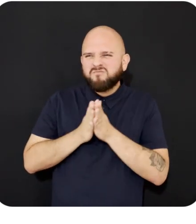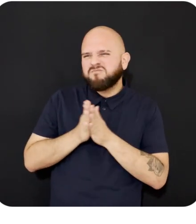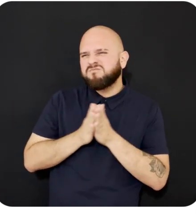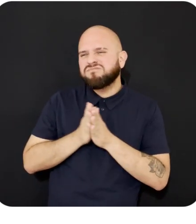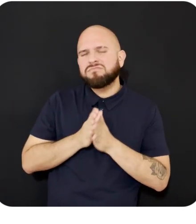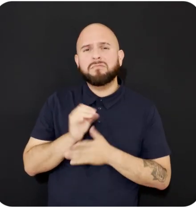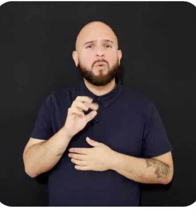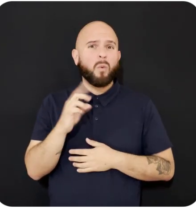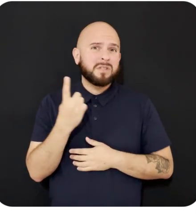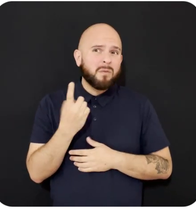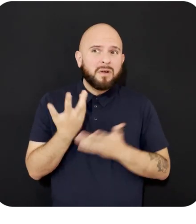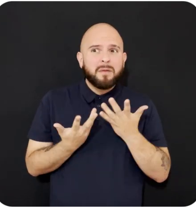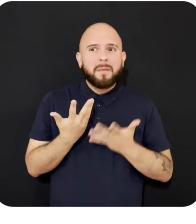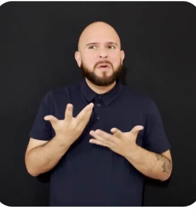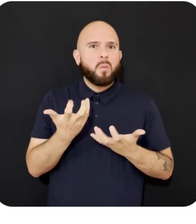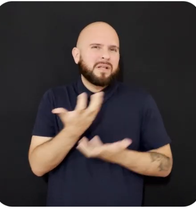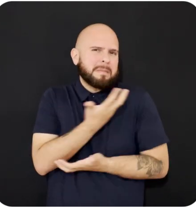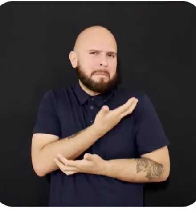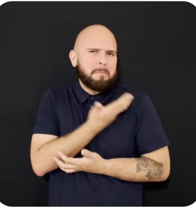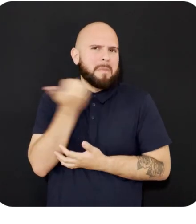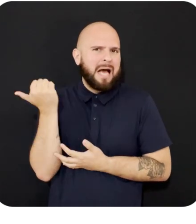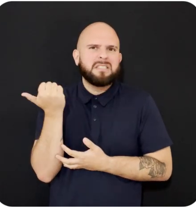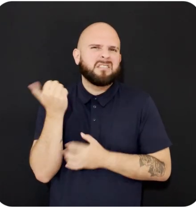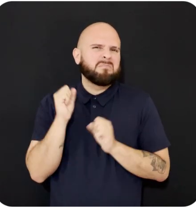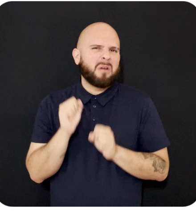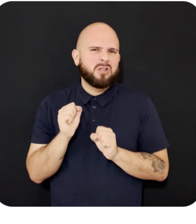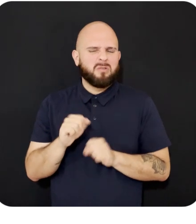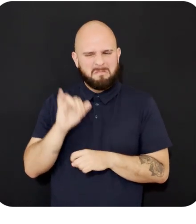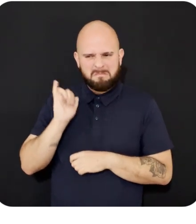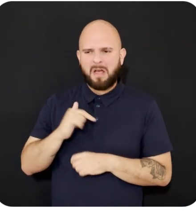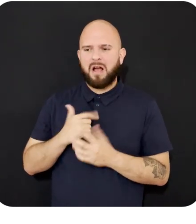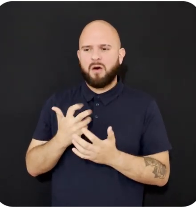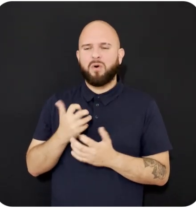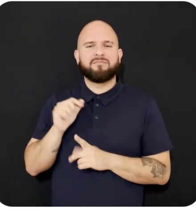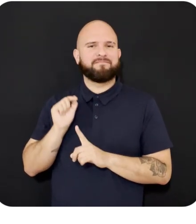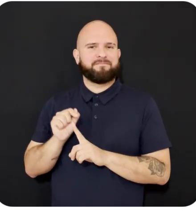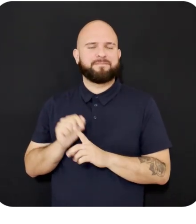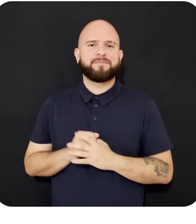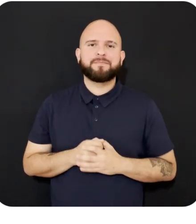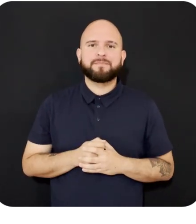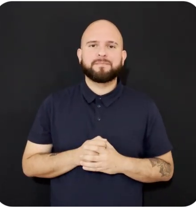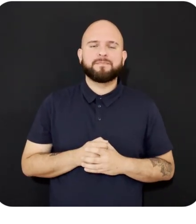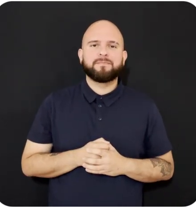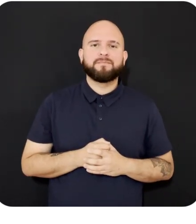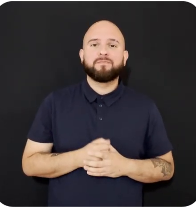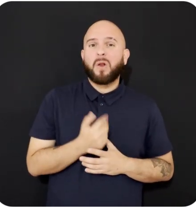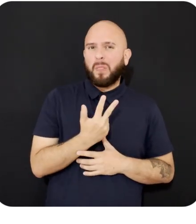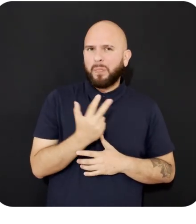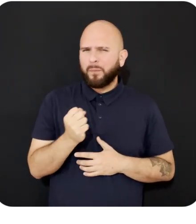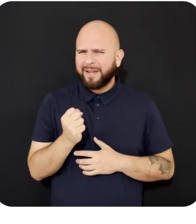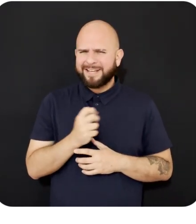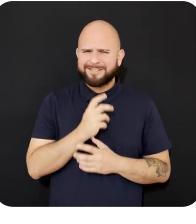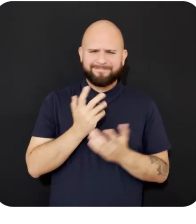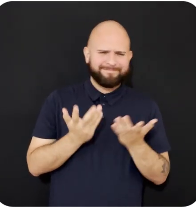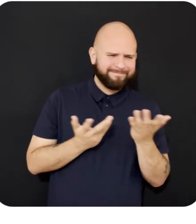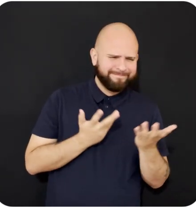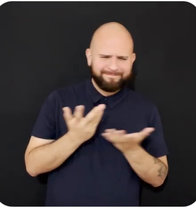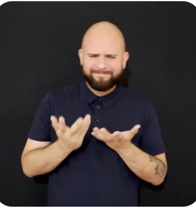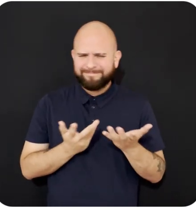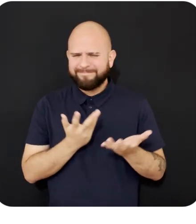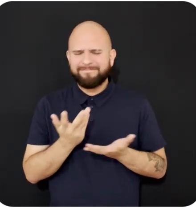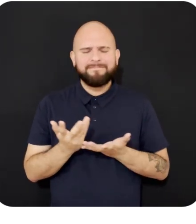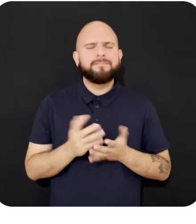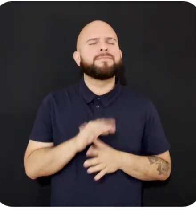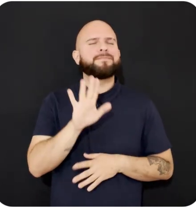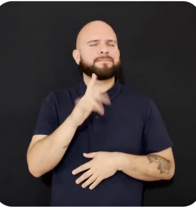or someone who simply wants the best experience possible. Where does MetaQuest 3S fit in then?